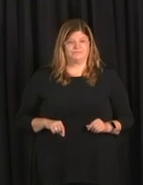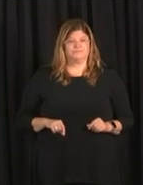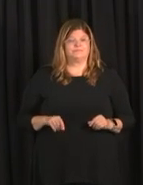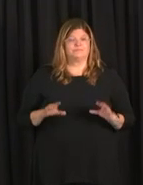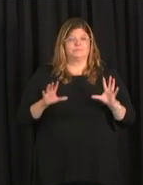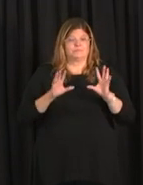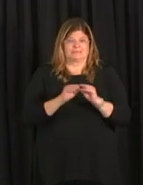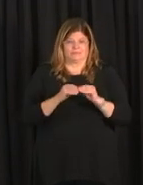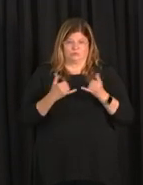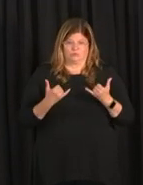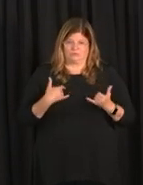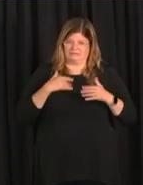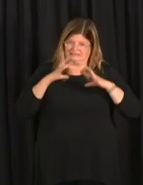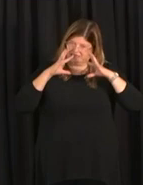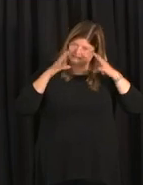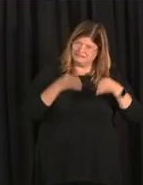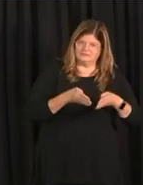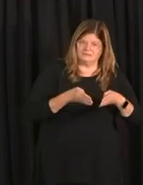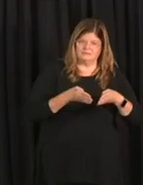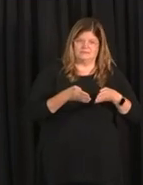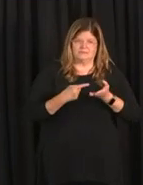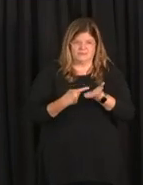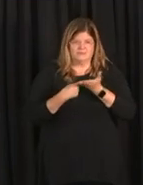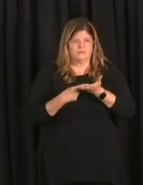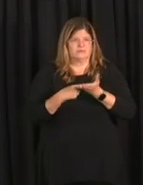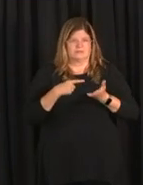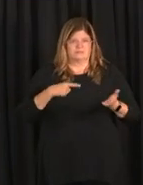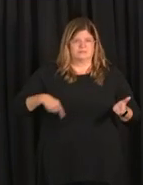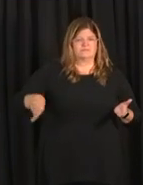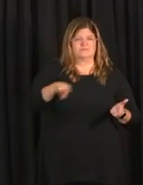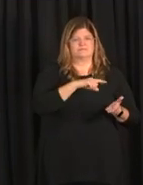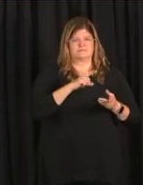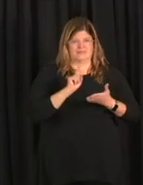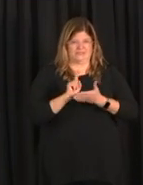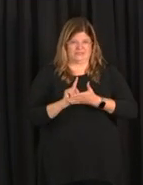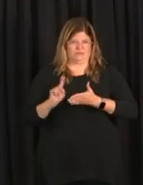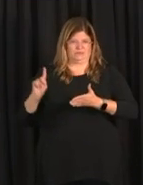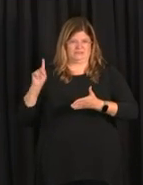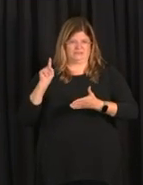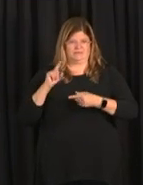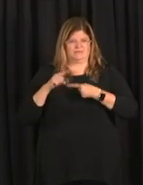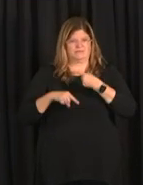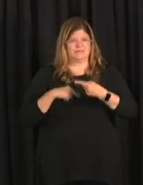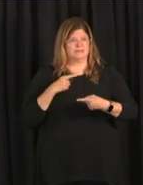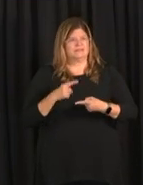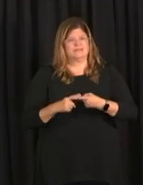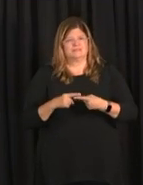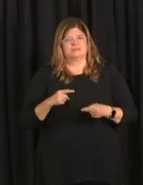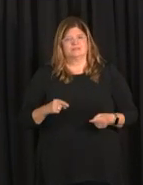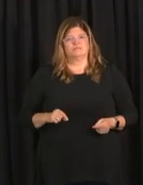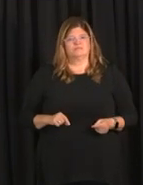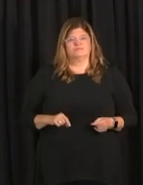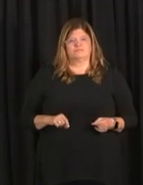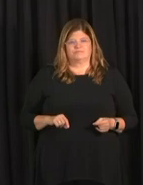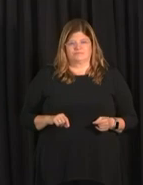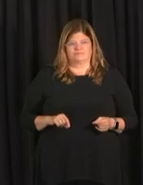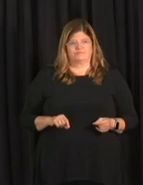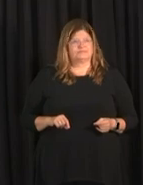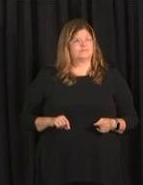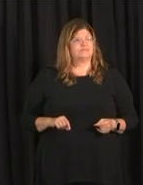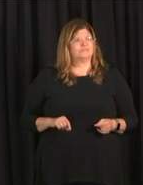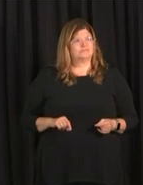right to it. And we talked to you last week about